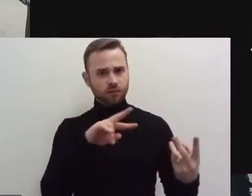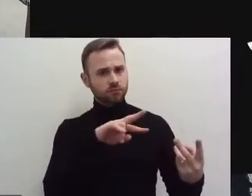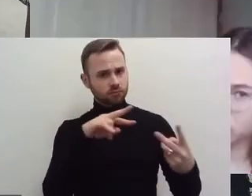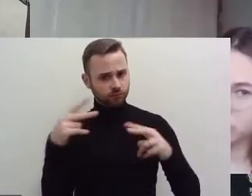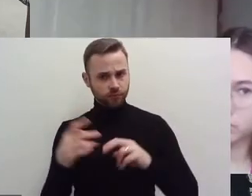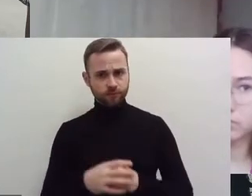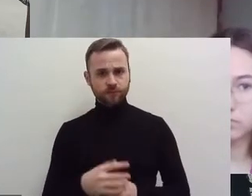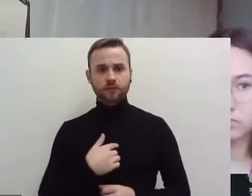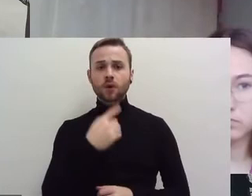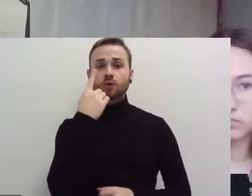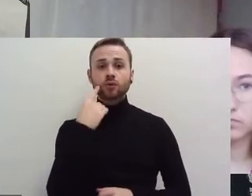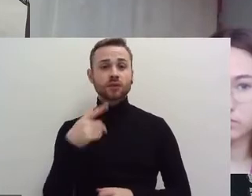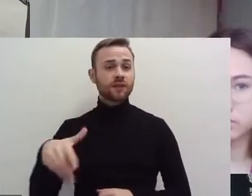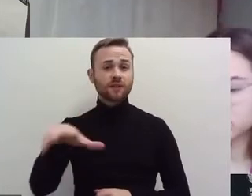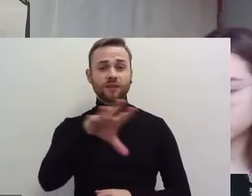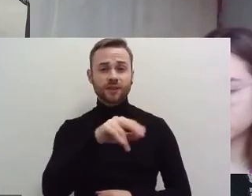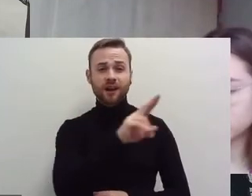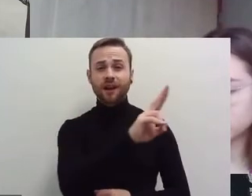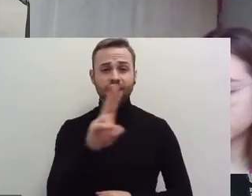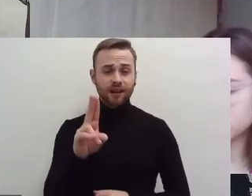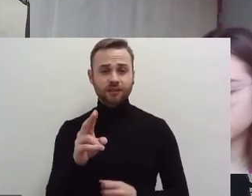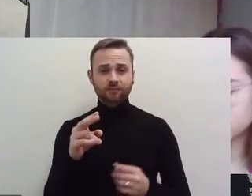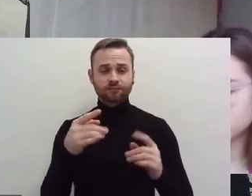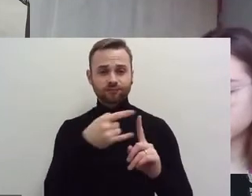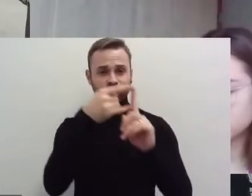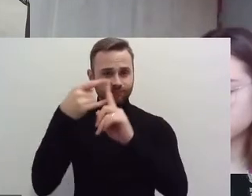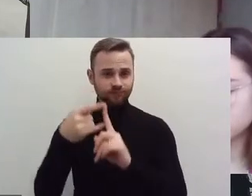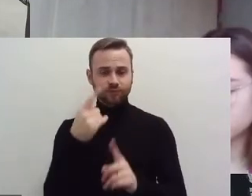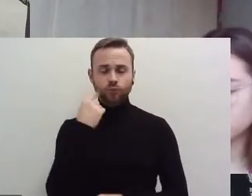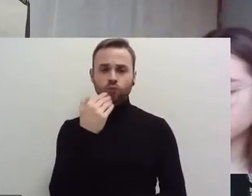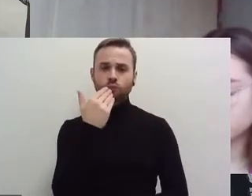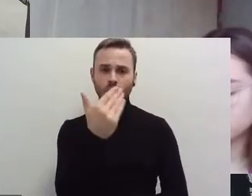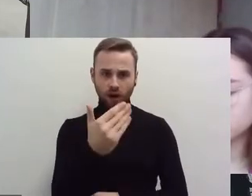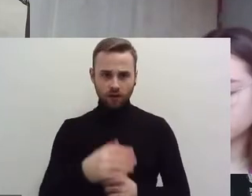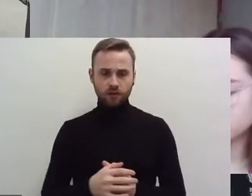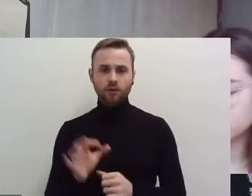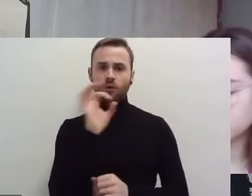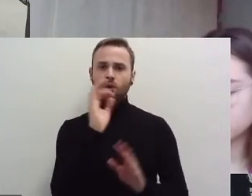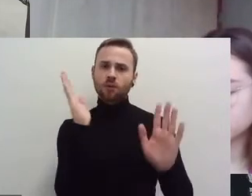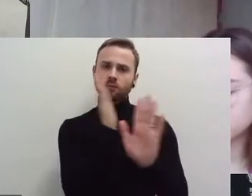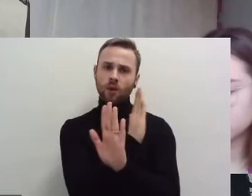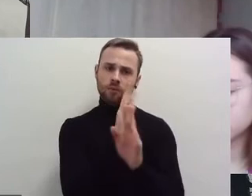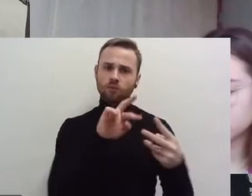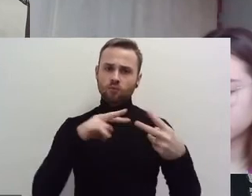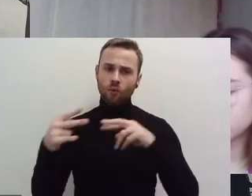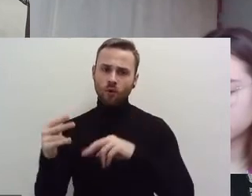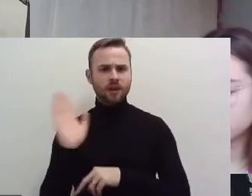general, not only about climate change, but about the sustainable development goals in general. And